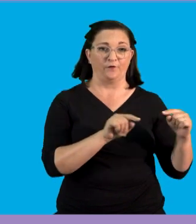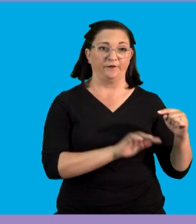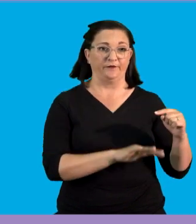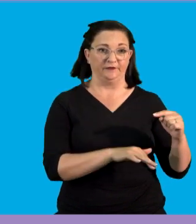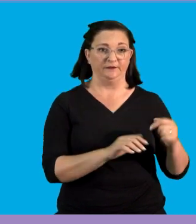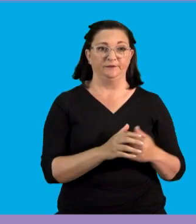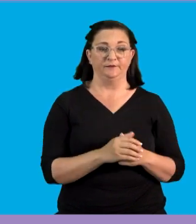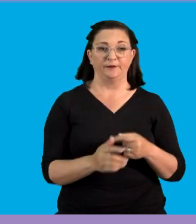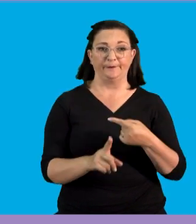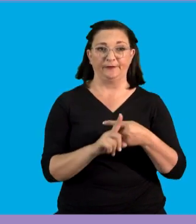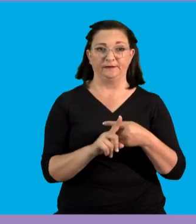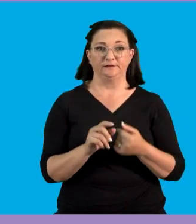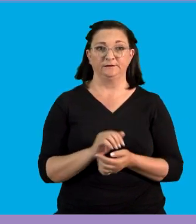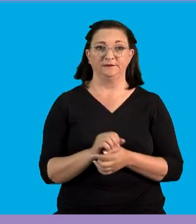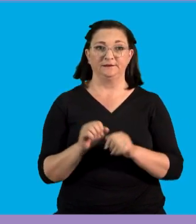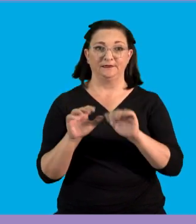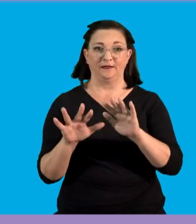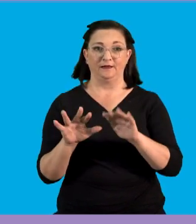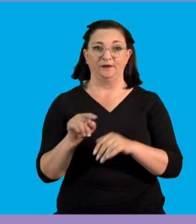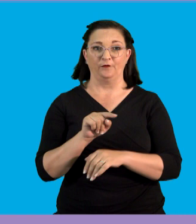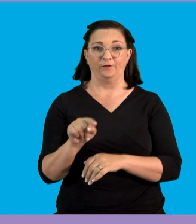9/15 plus